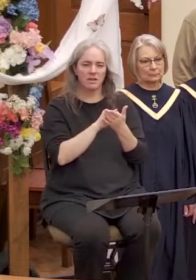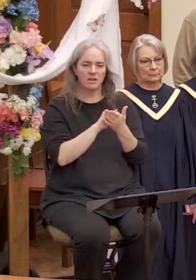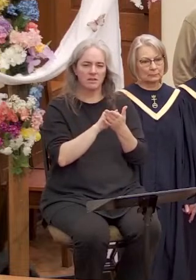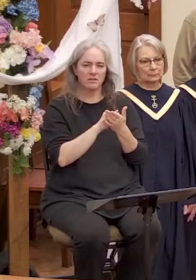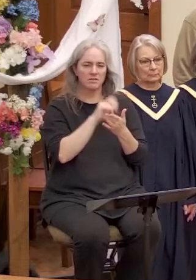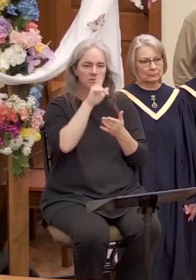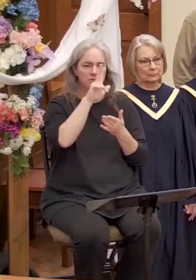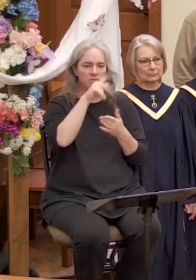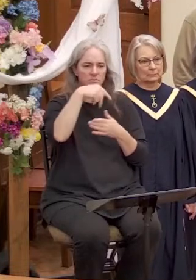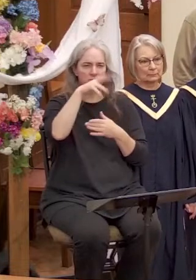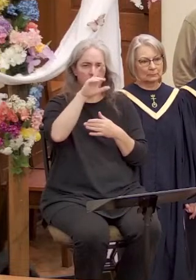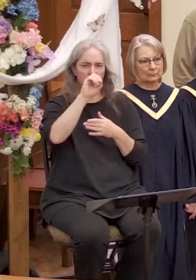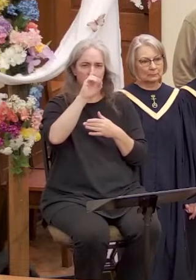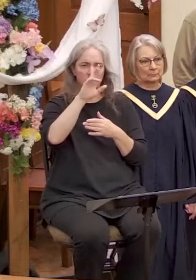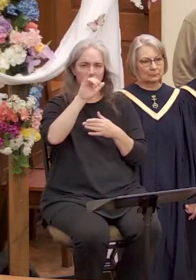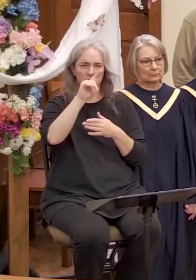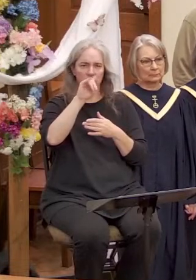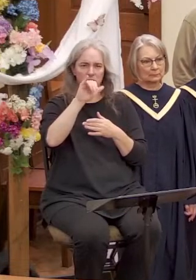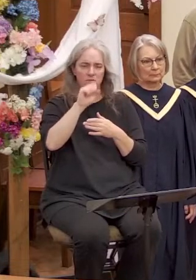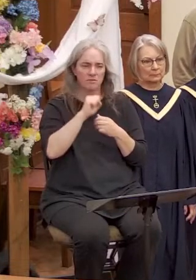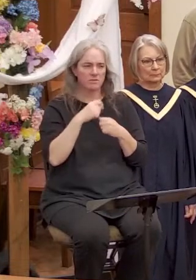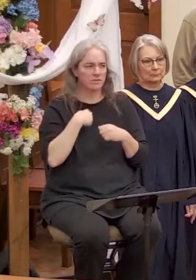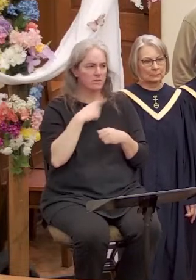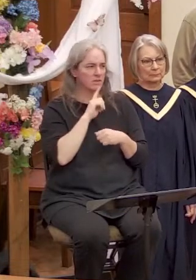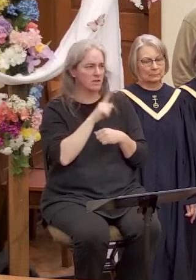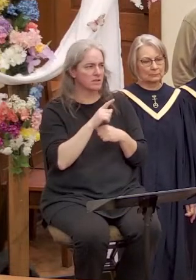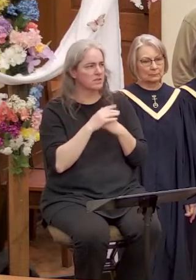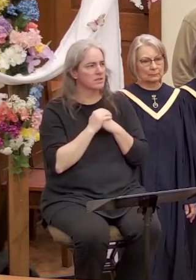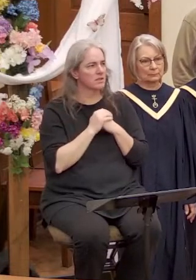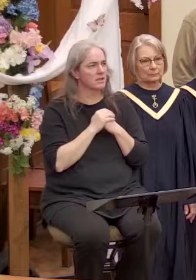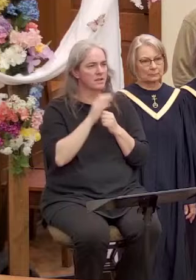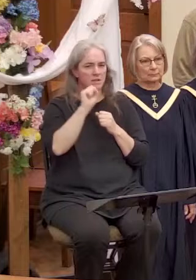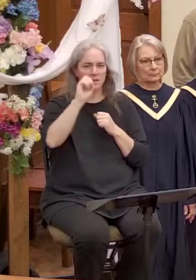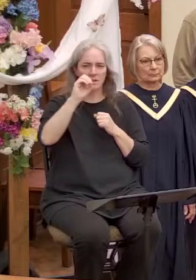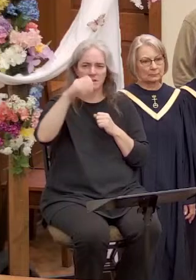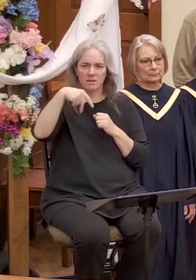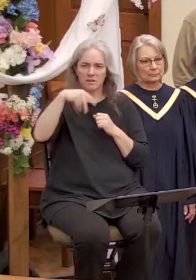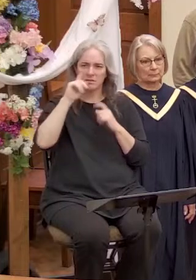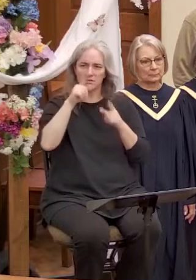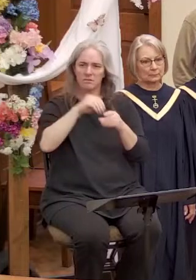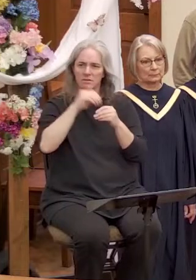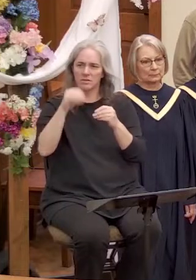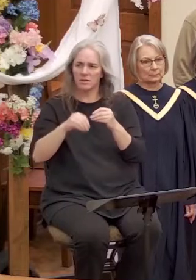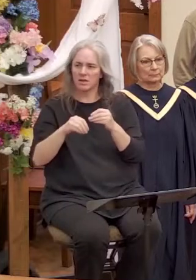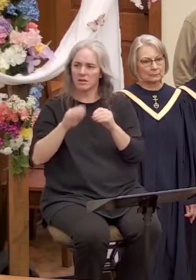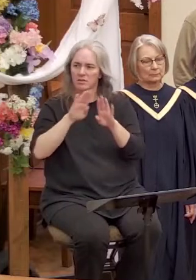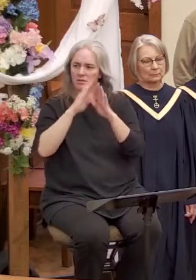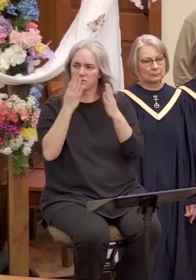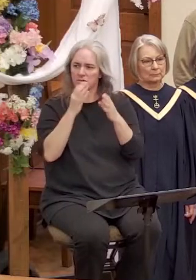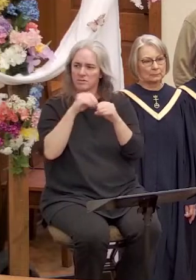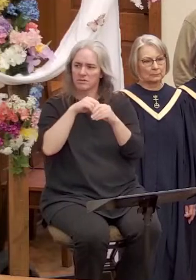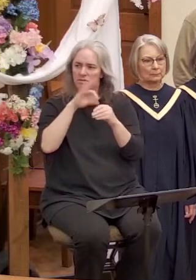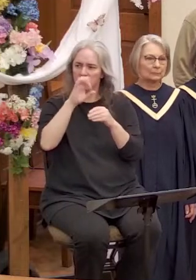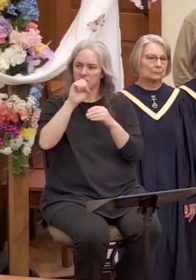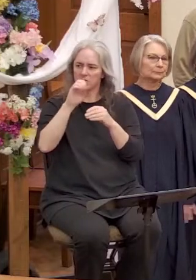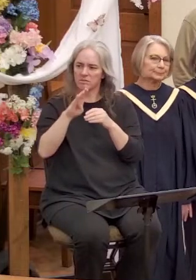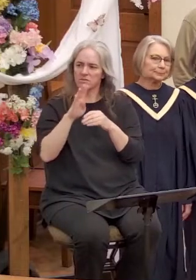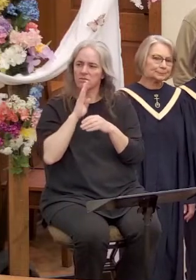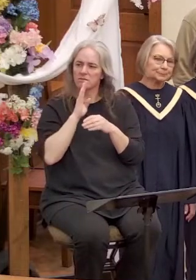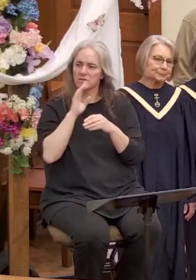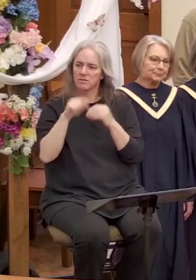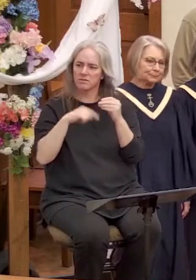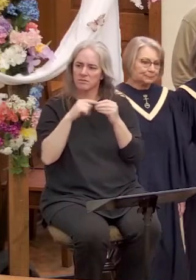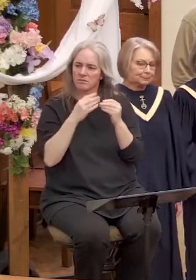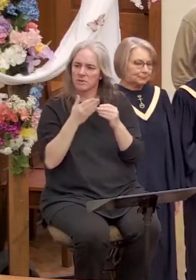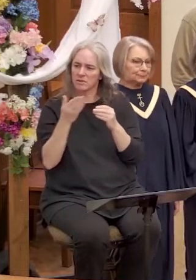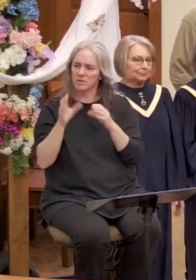our three priorities. So I said the SOP went out the door in February. We talked about a lot of things that we have to do this